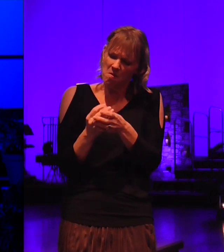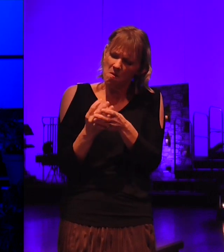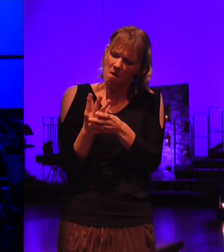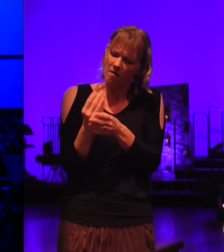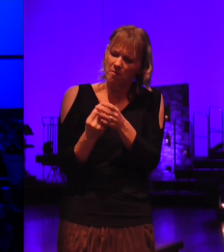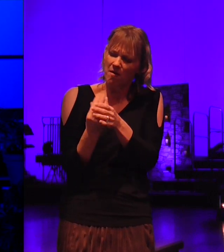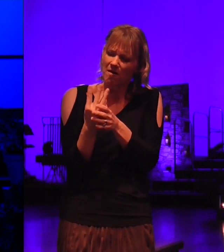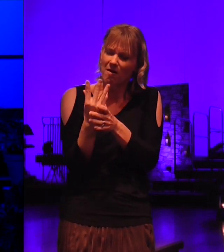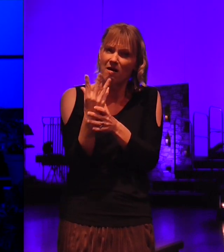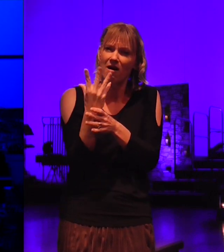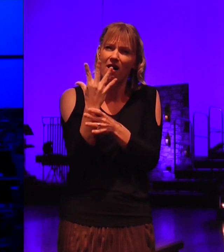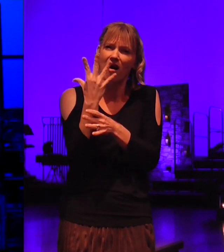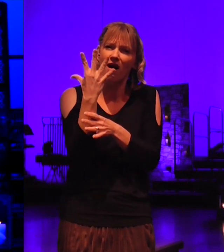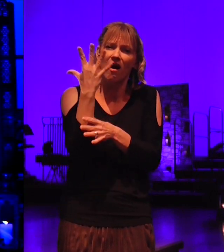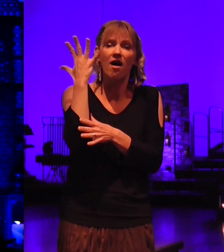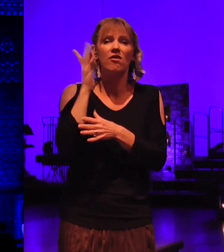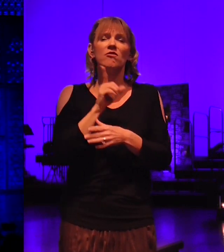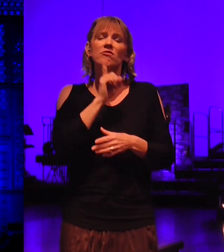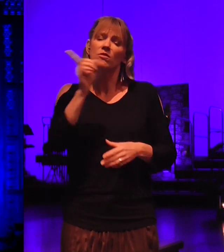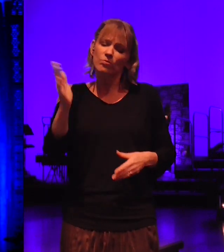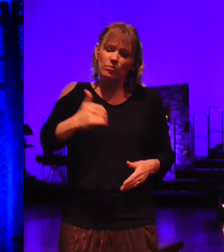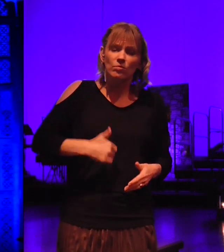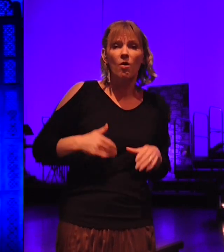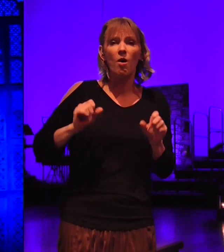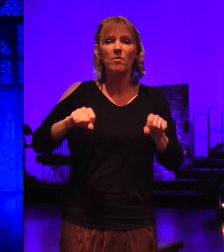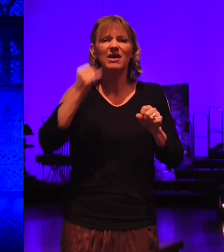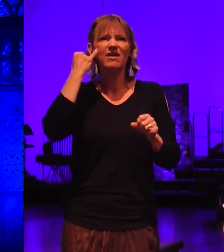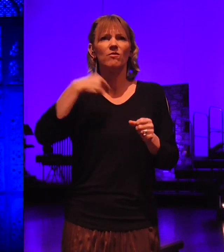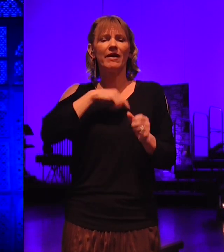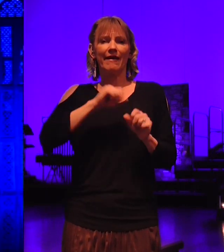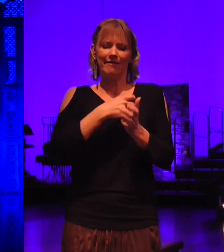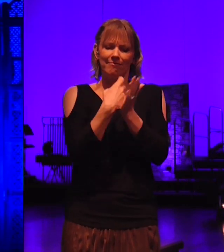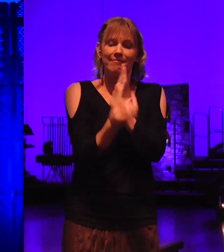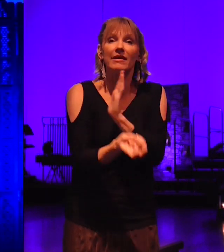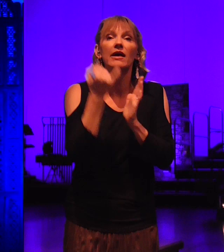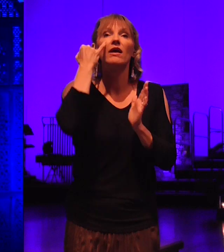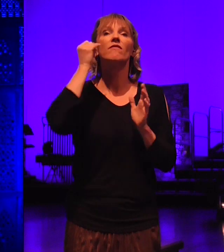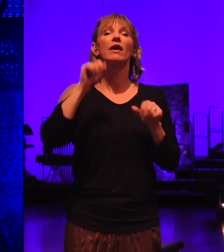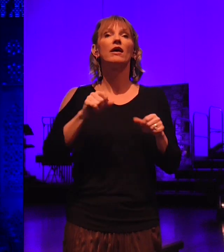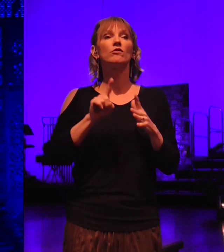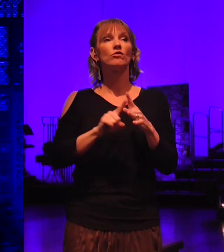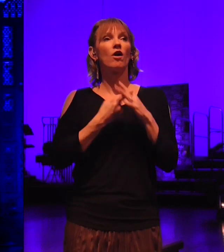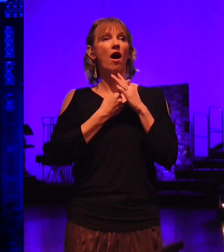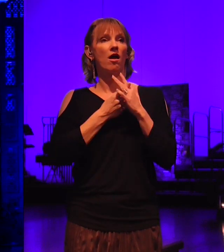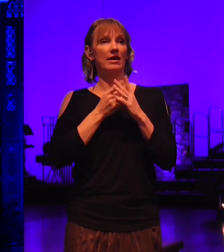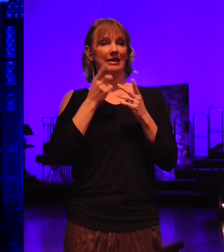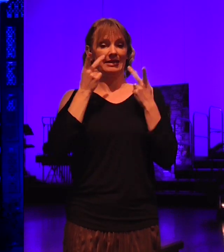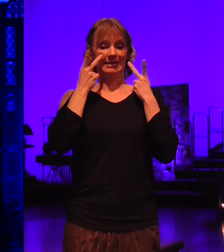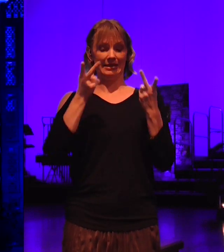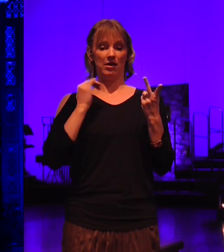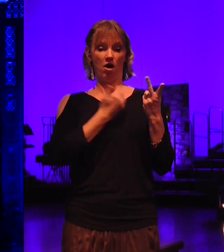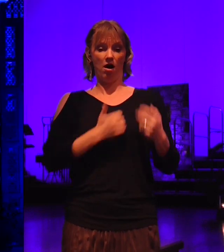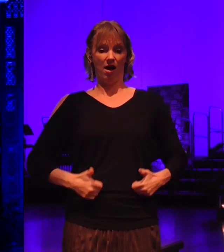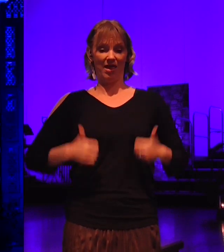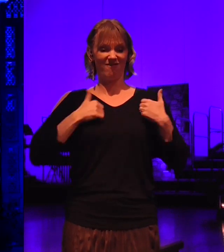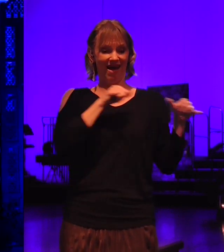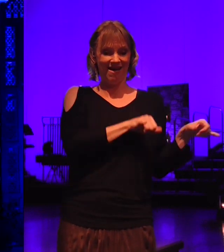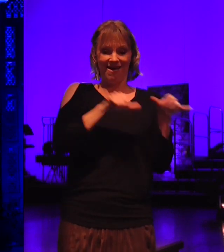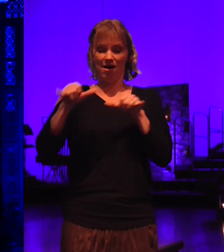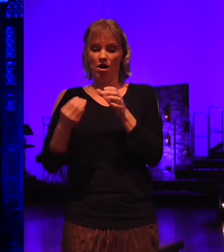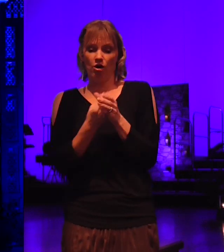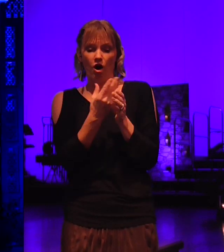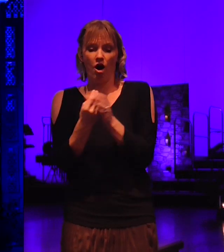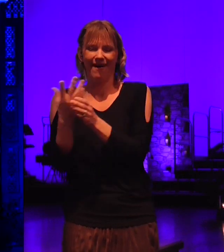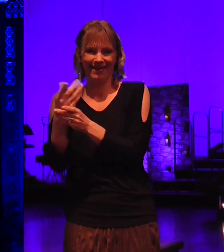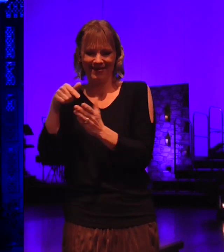can step into if we can begin to view our life like a garden designed to answer our